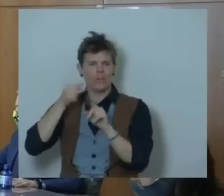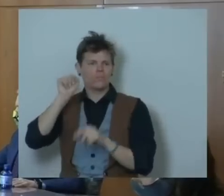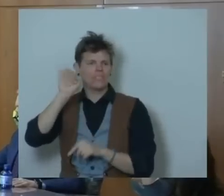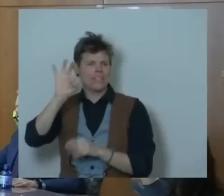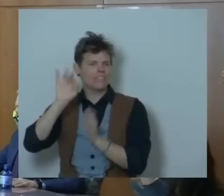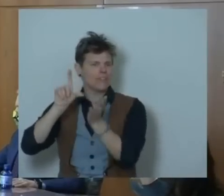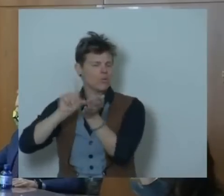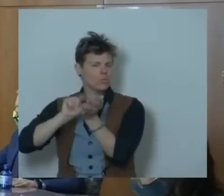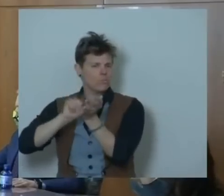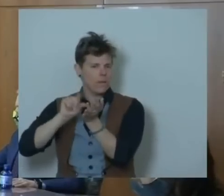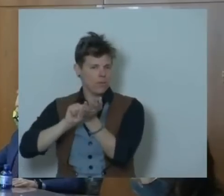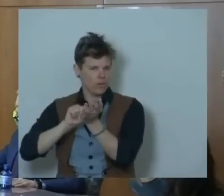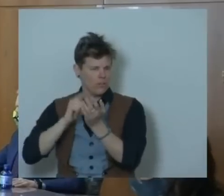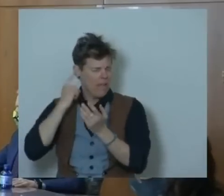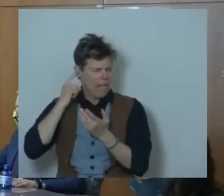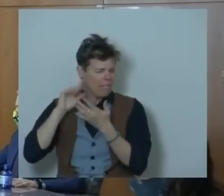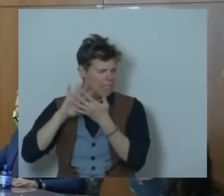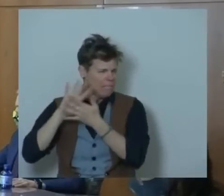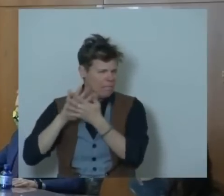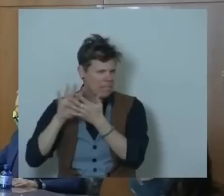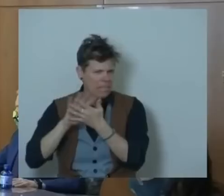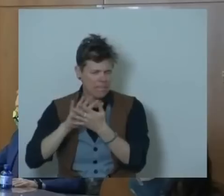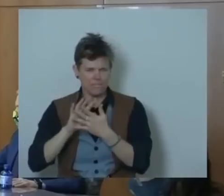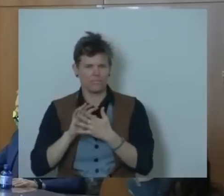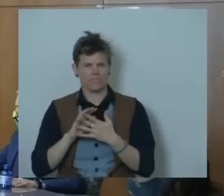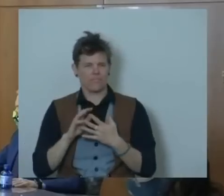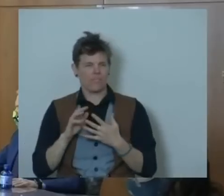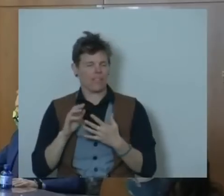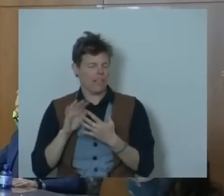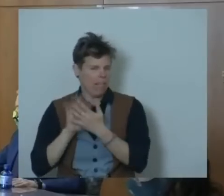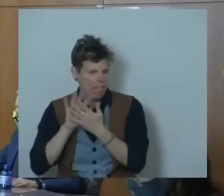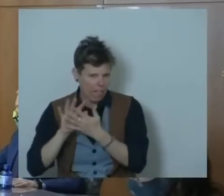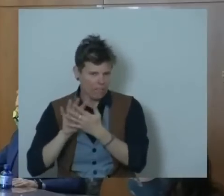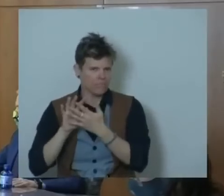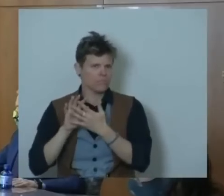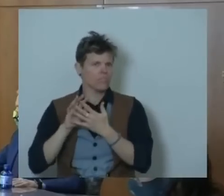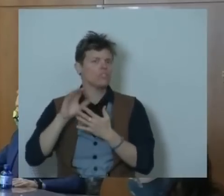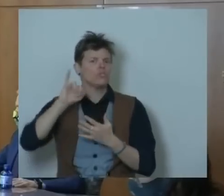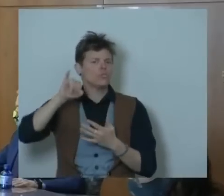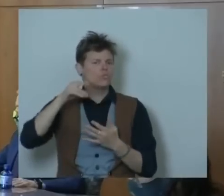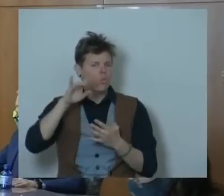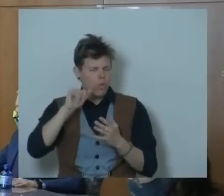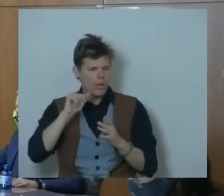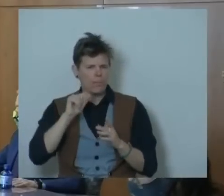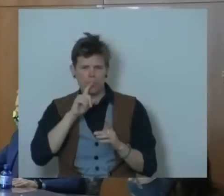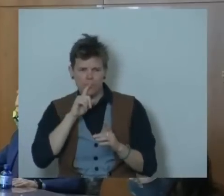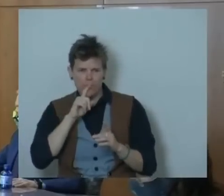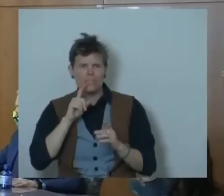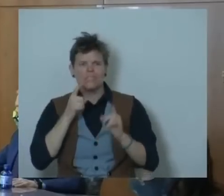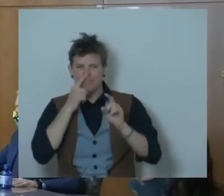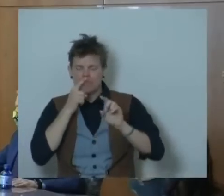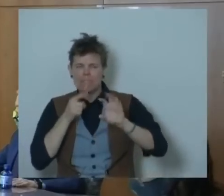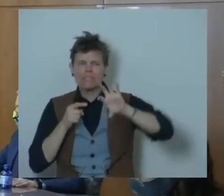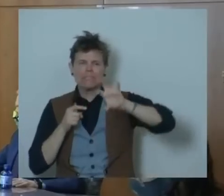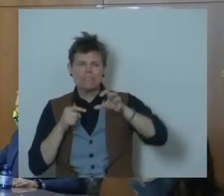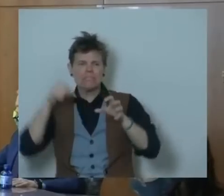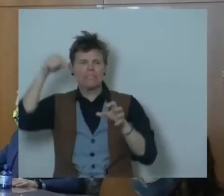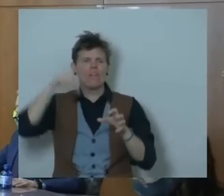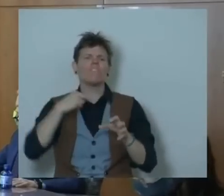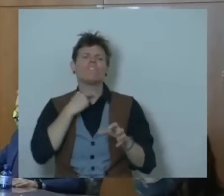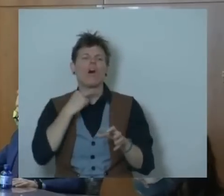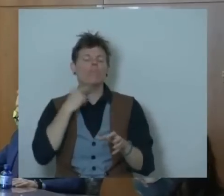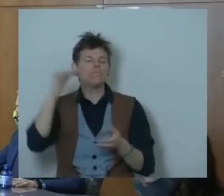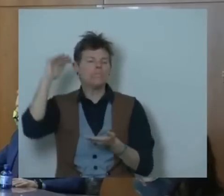quick questions. The first was about the... Julia, I muted you for just a sec. If you can turn down your volume in the background so we don't have